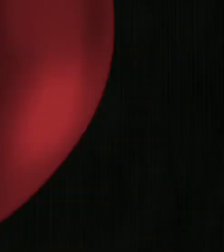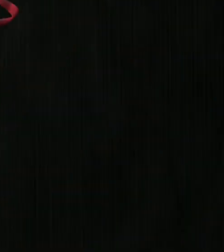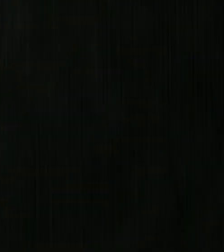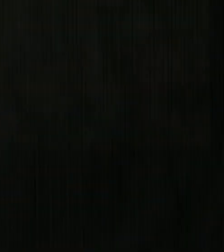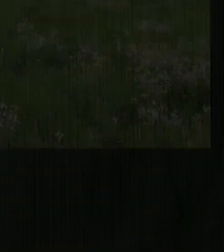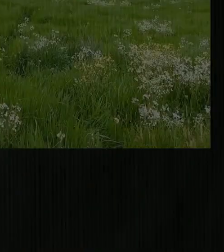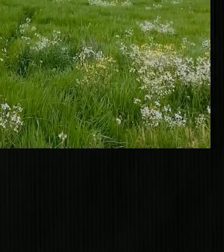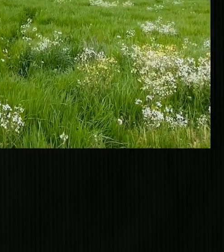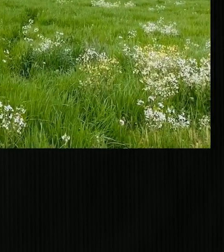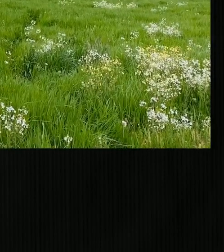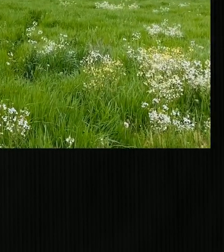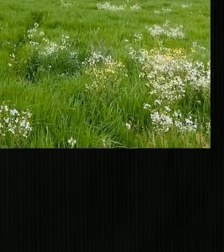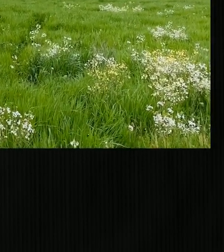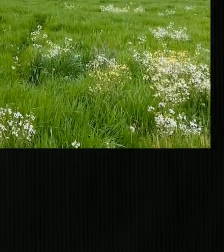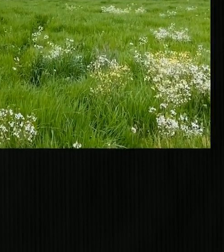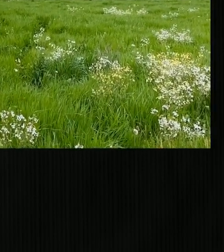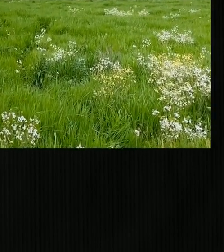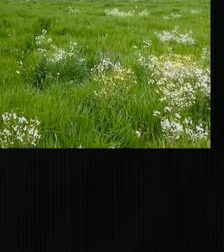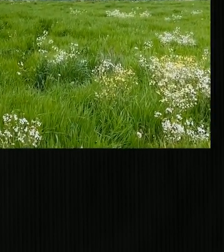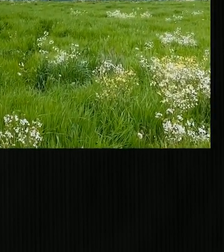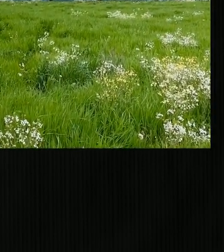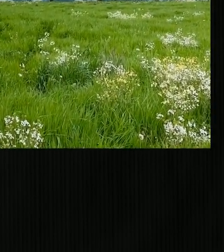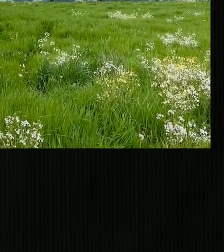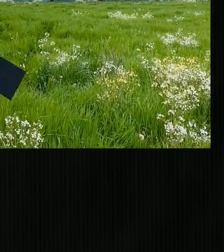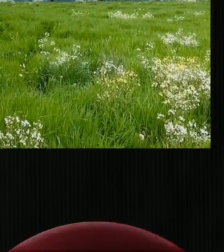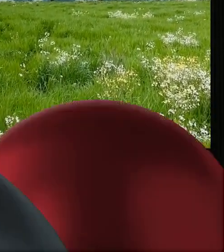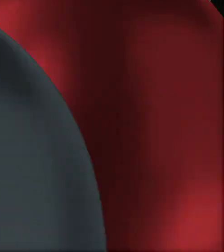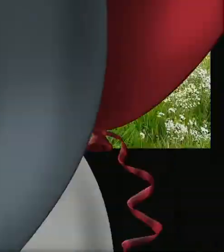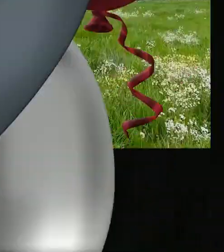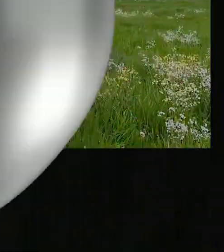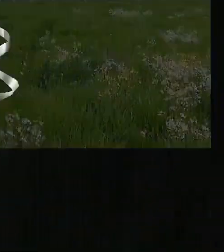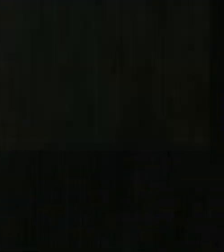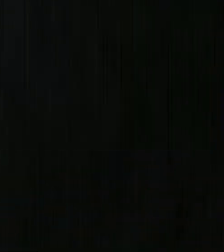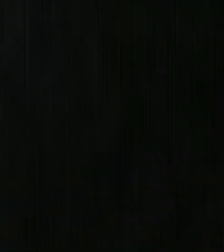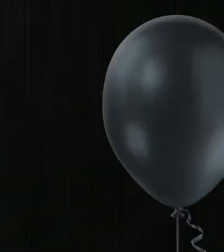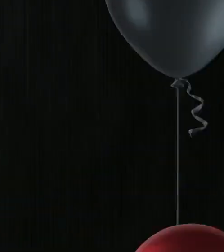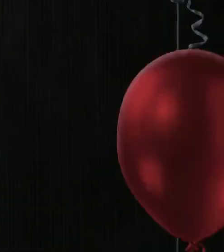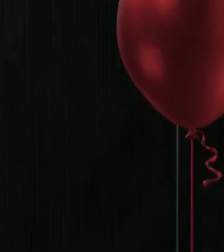cum laude.